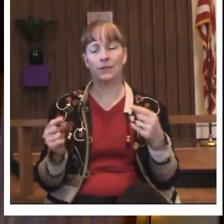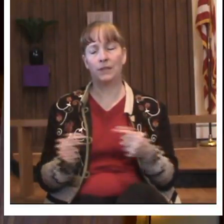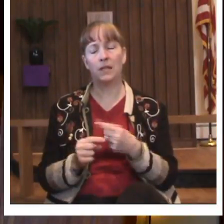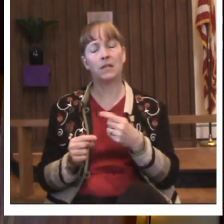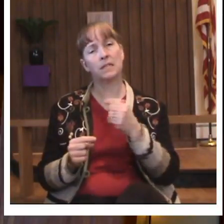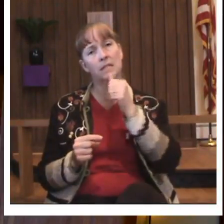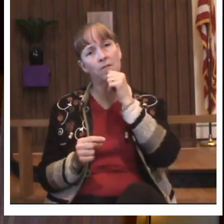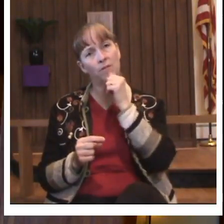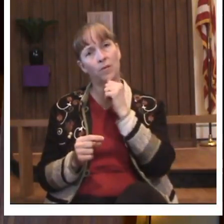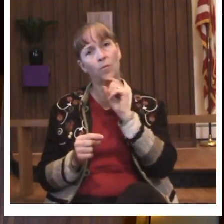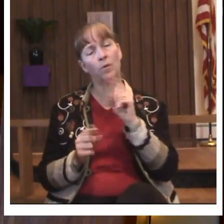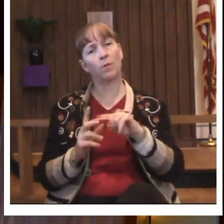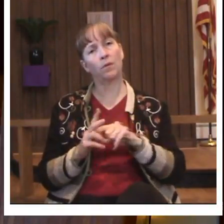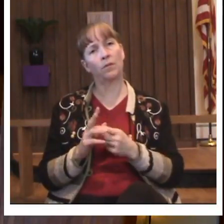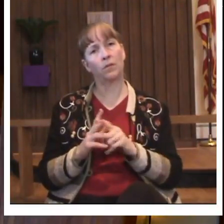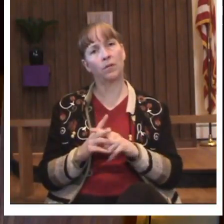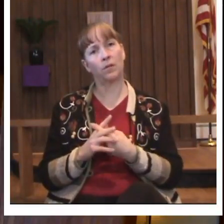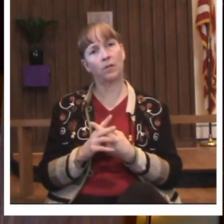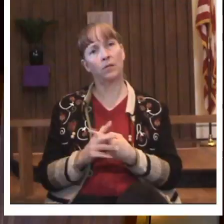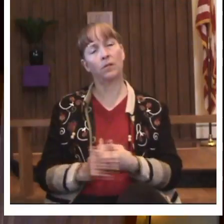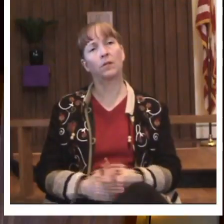I start?